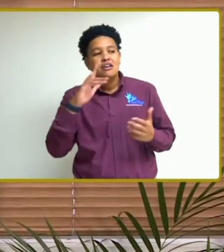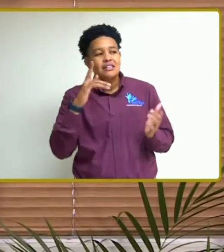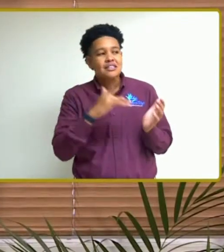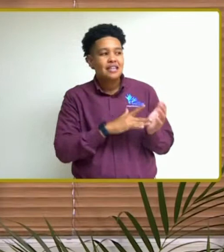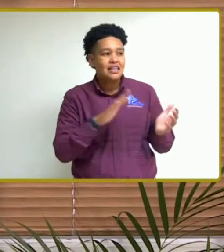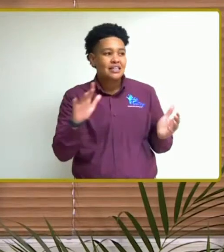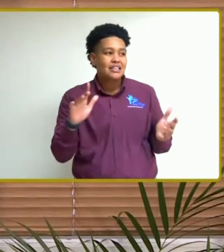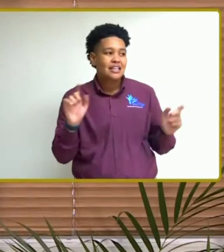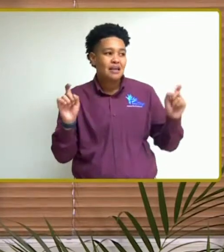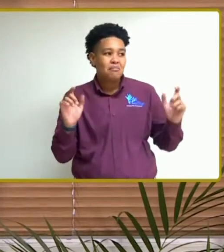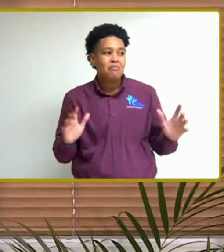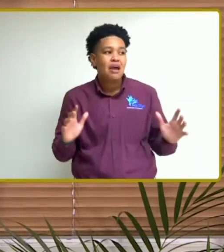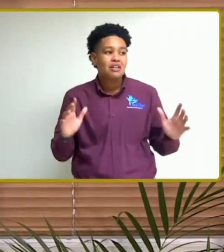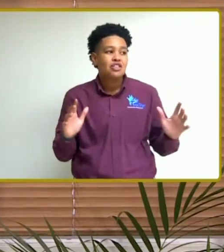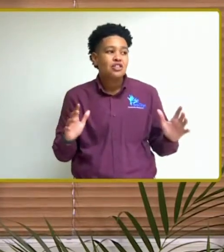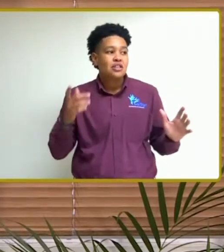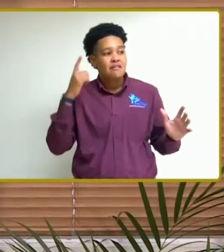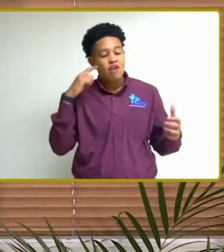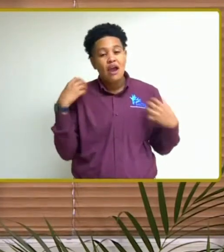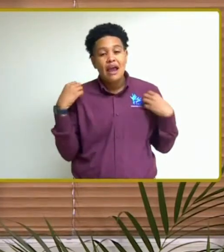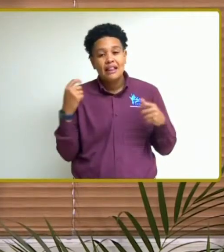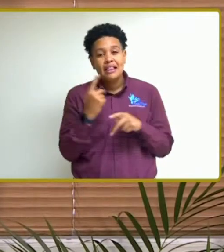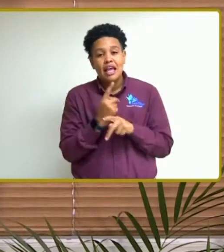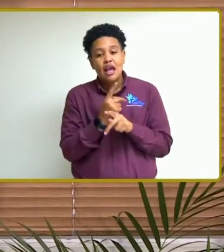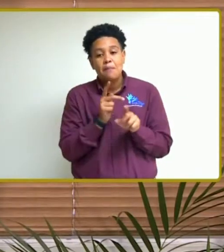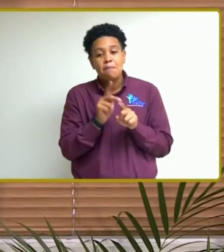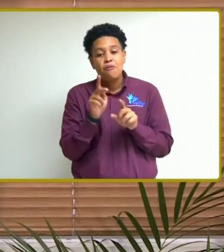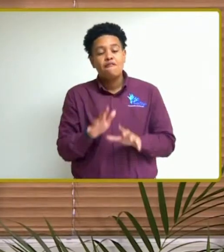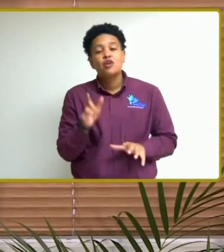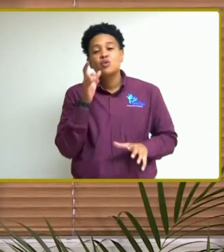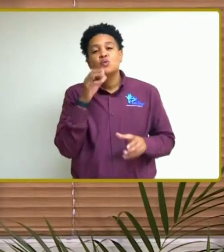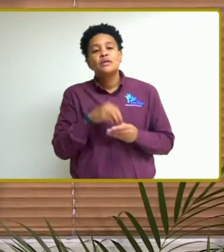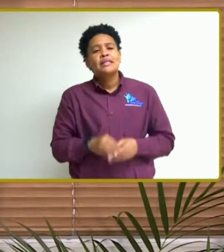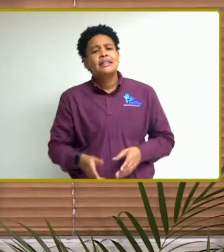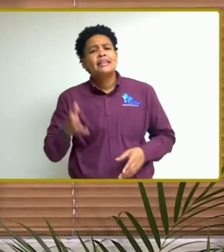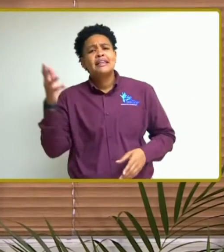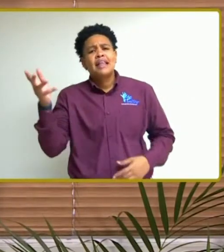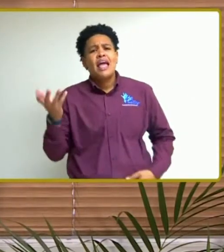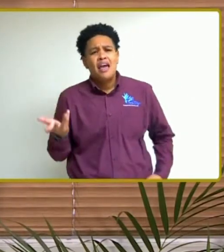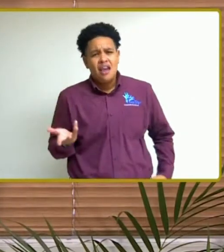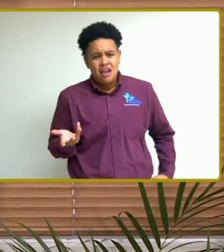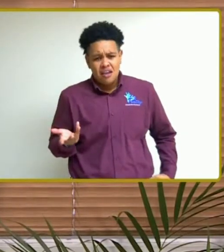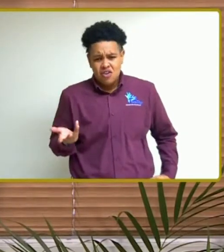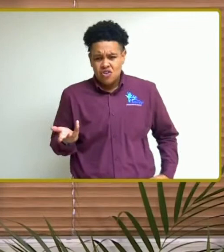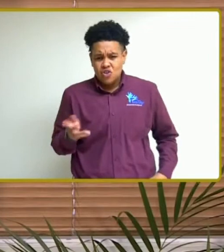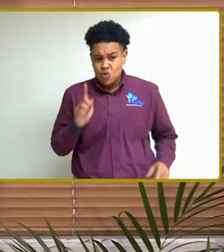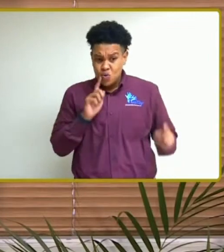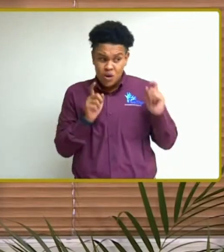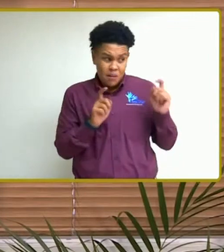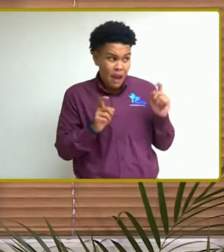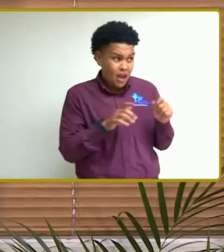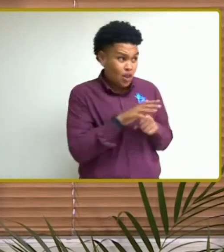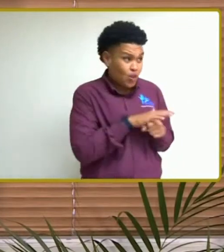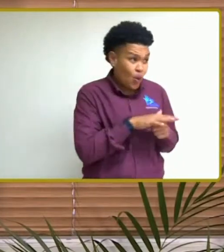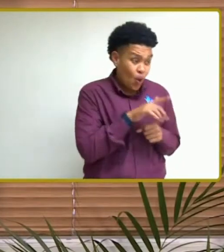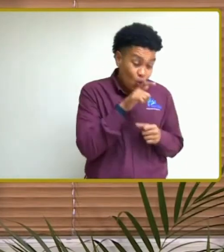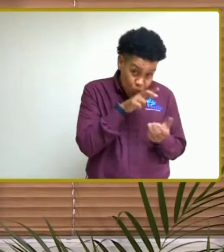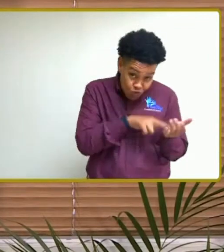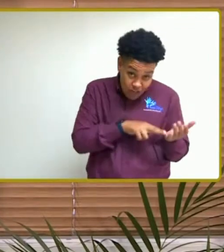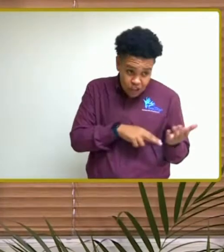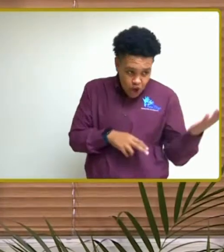center management, for the healthcare professionals, to then be managing those who are